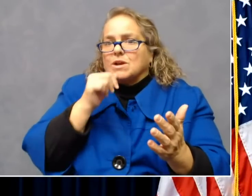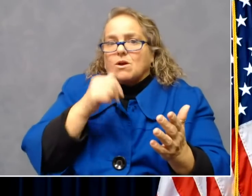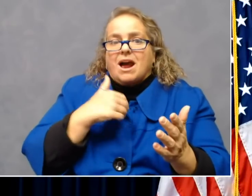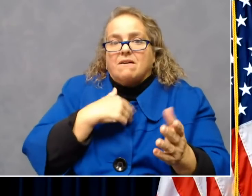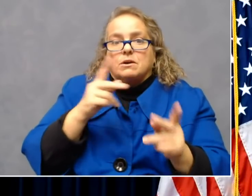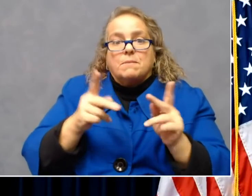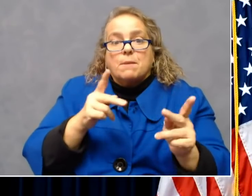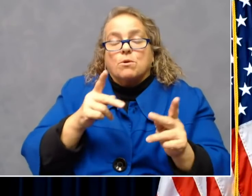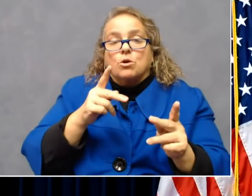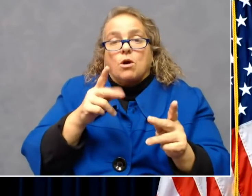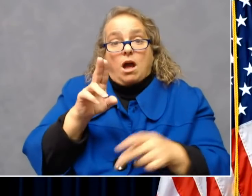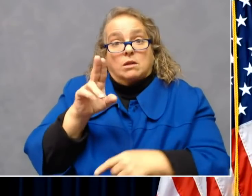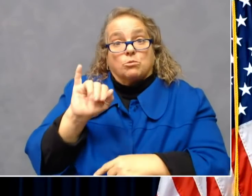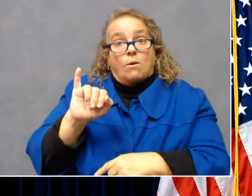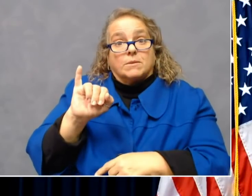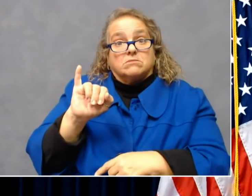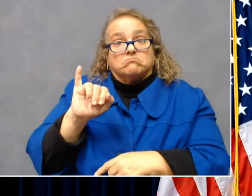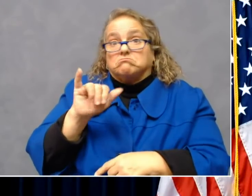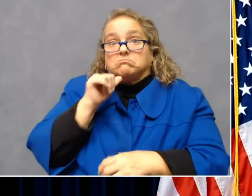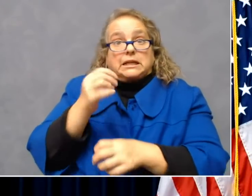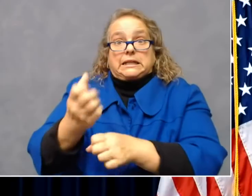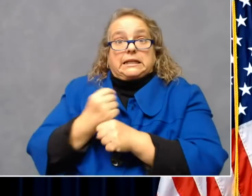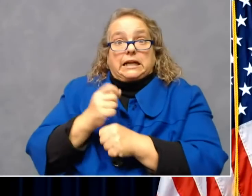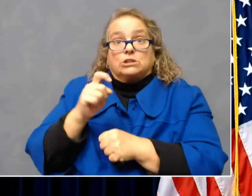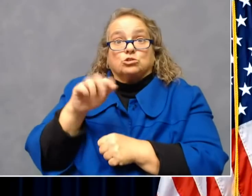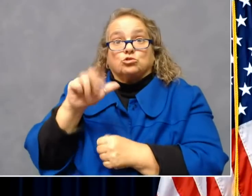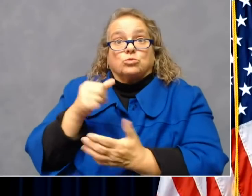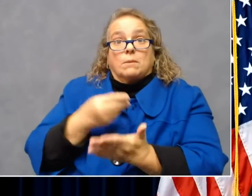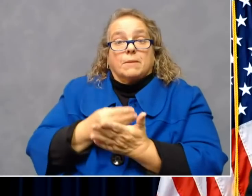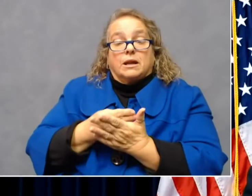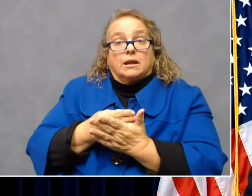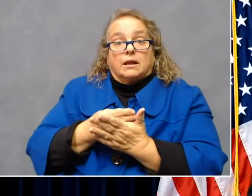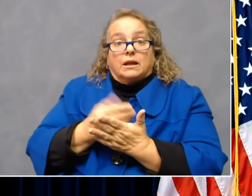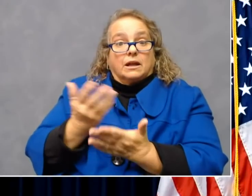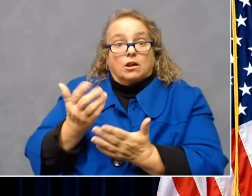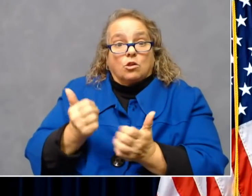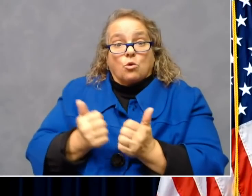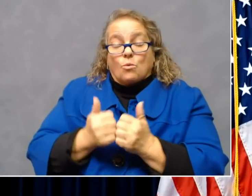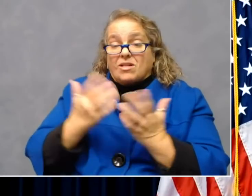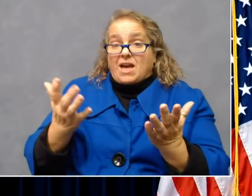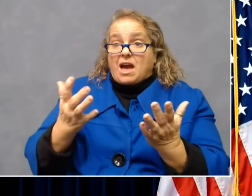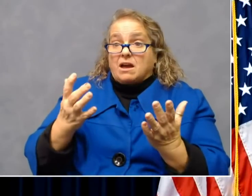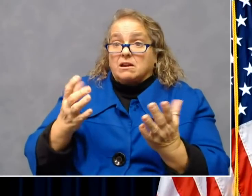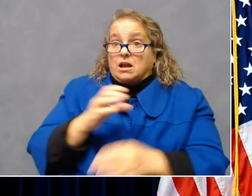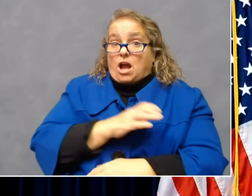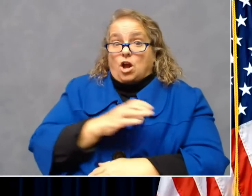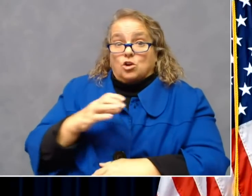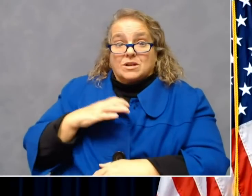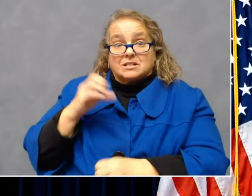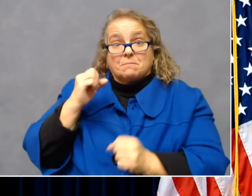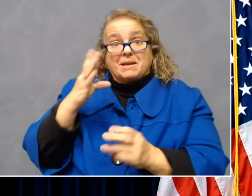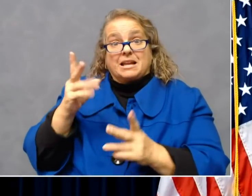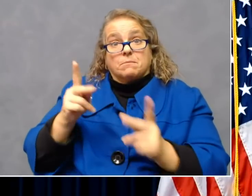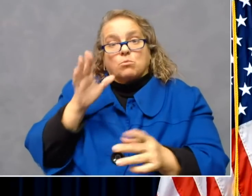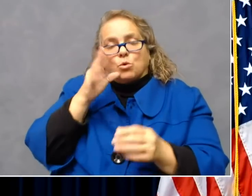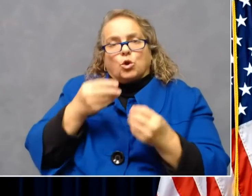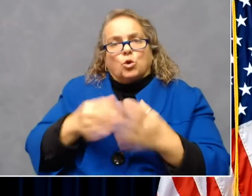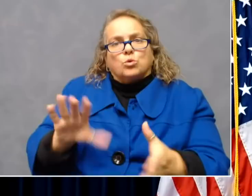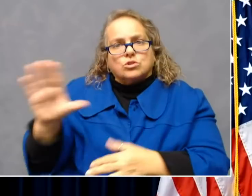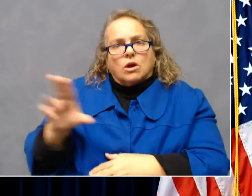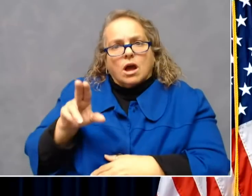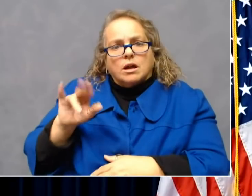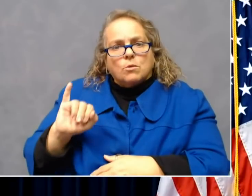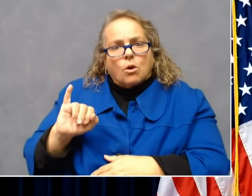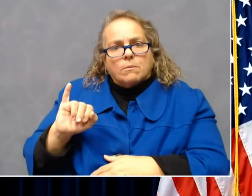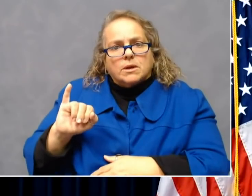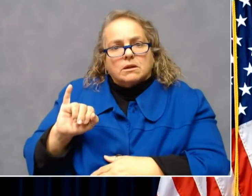getting that extra amount that it takes to get by. Without more action from Congress, many people are going to lose their unemployment, and it's going to go to nothing because